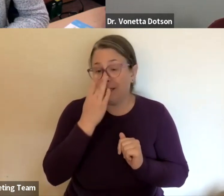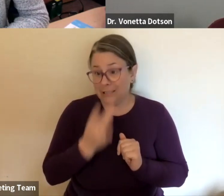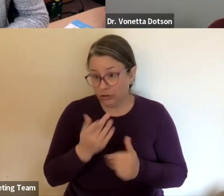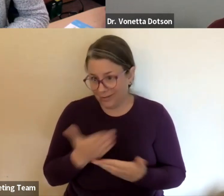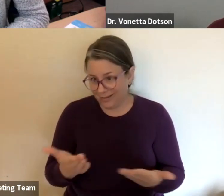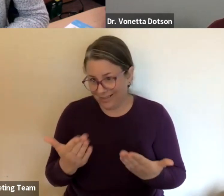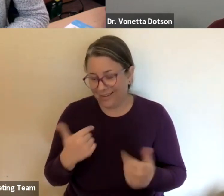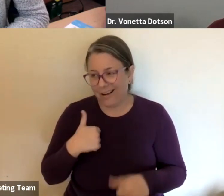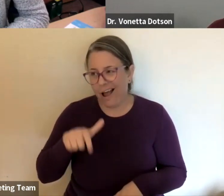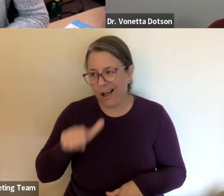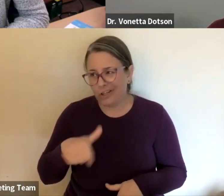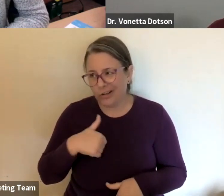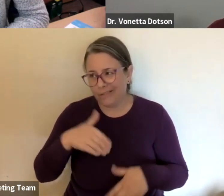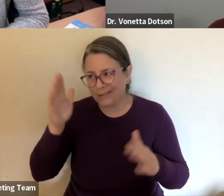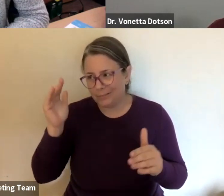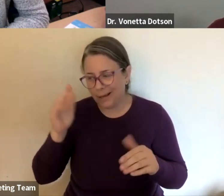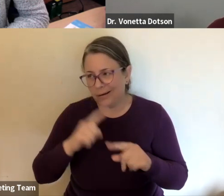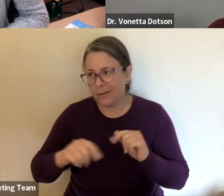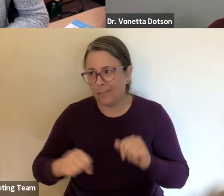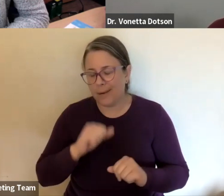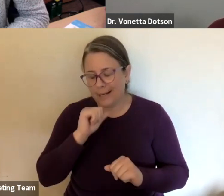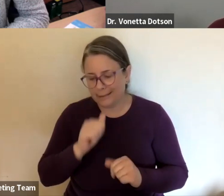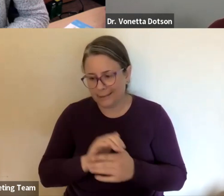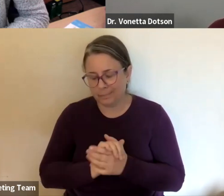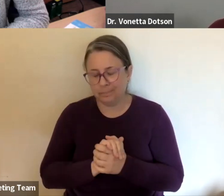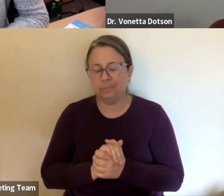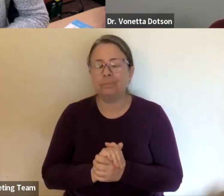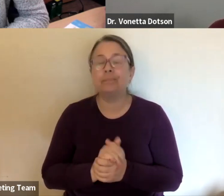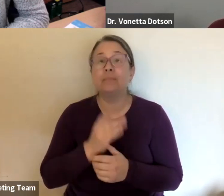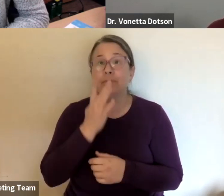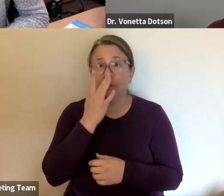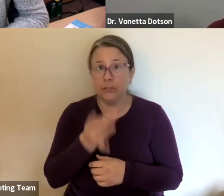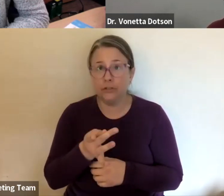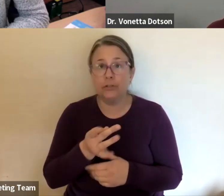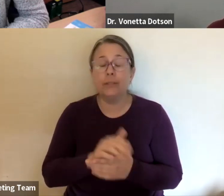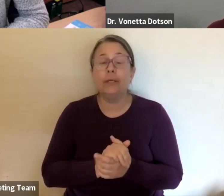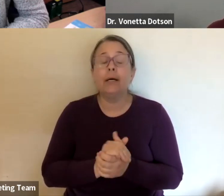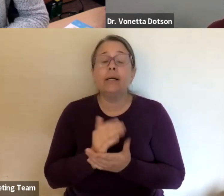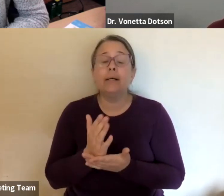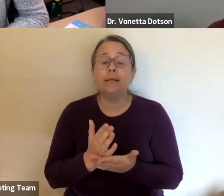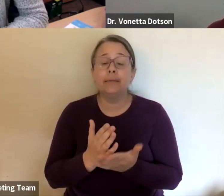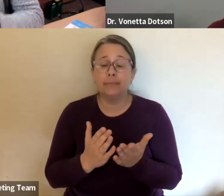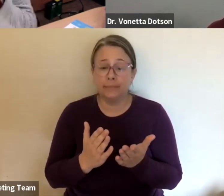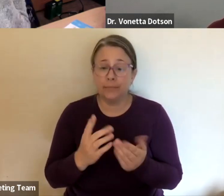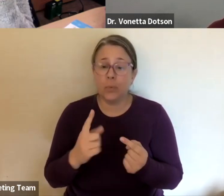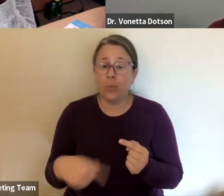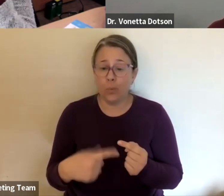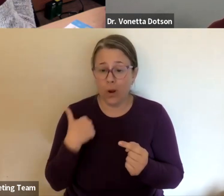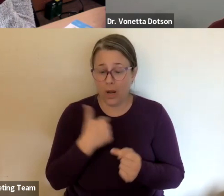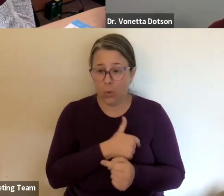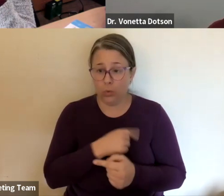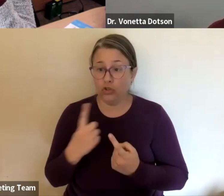some pushback from people in the community when we recruit for studies in Black older adults.